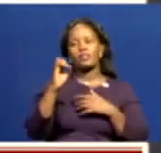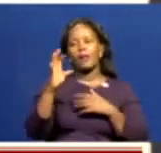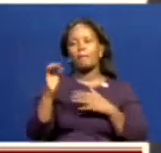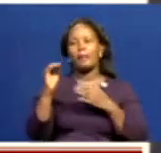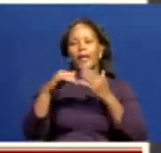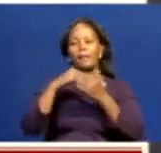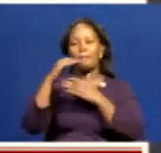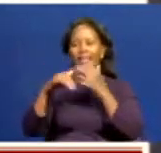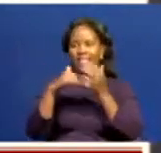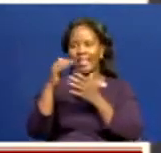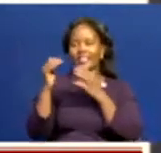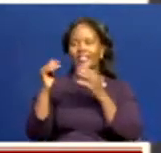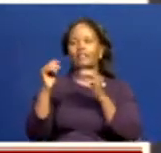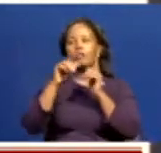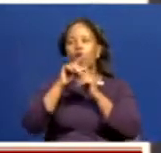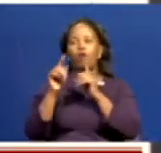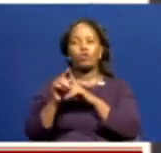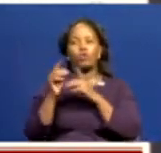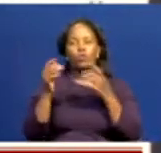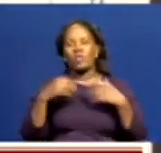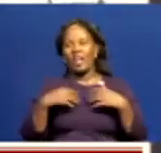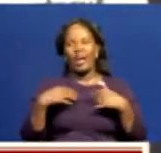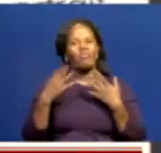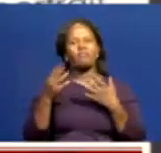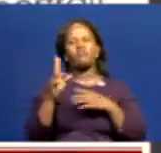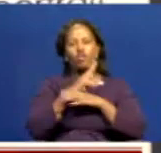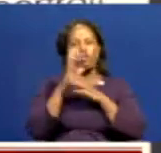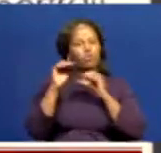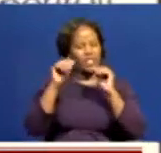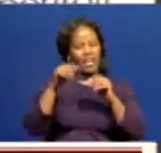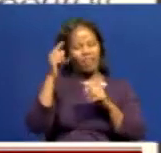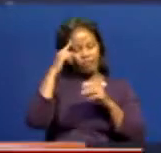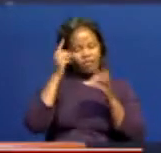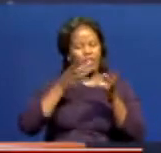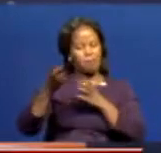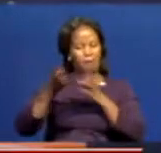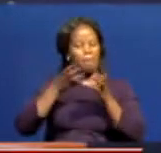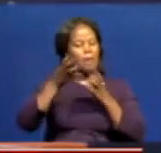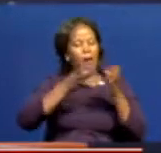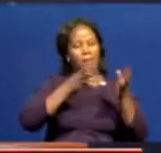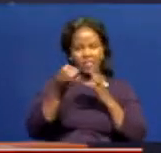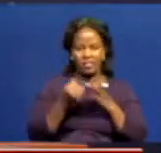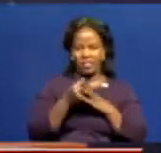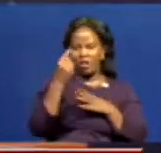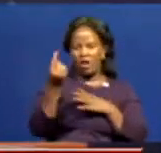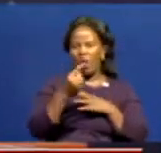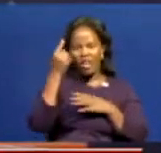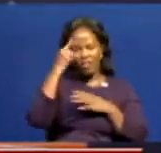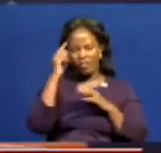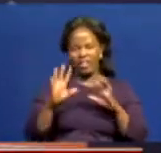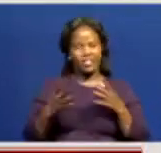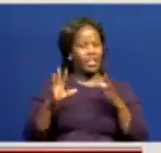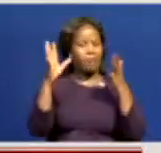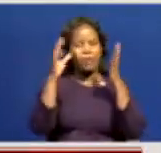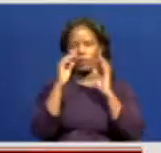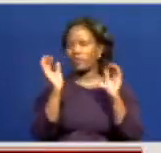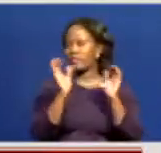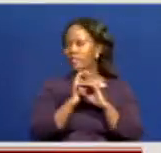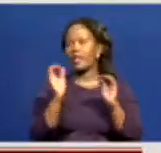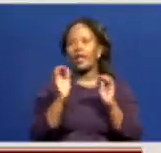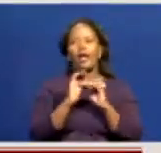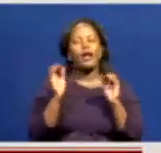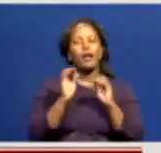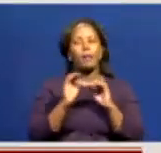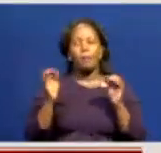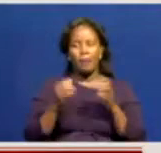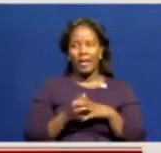has... it can be used for trade. As I said, it's not just a commemorative coin, but a circulatory and commemorative coin at the same